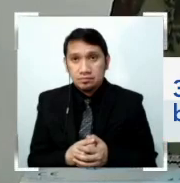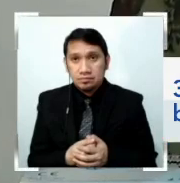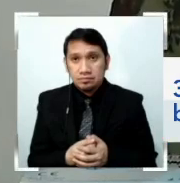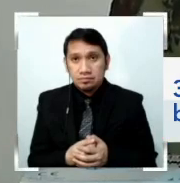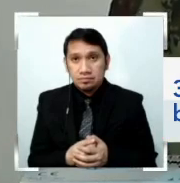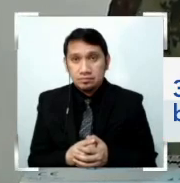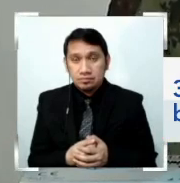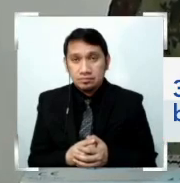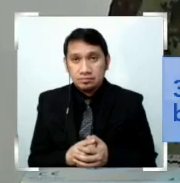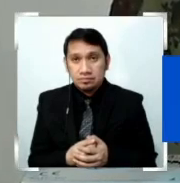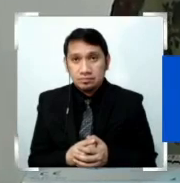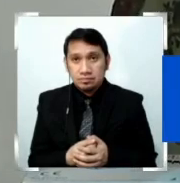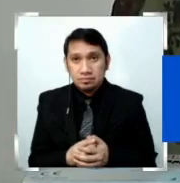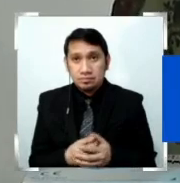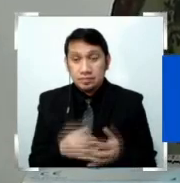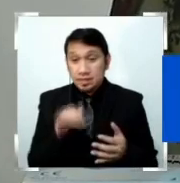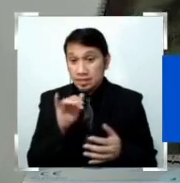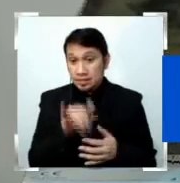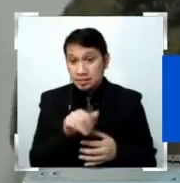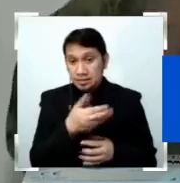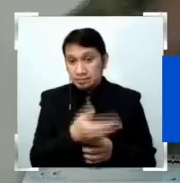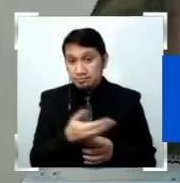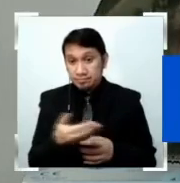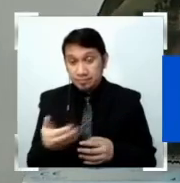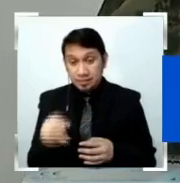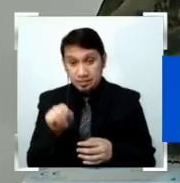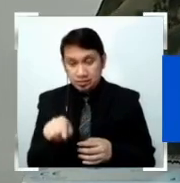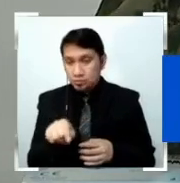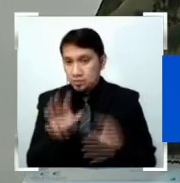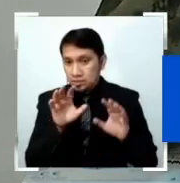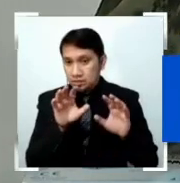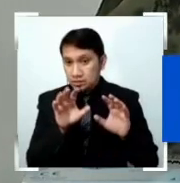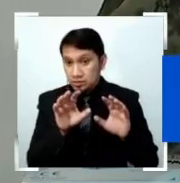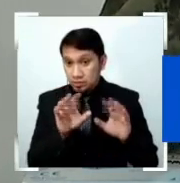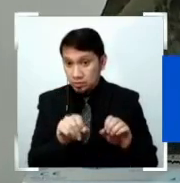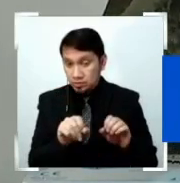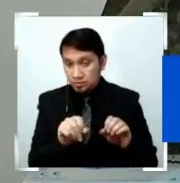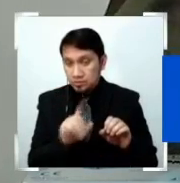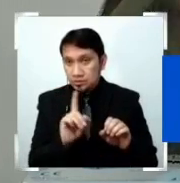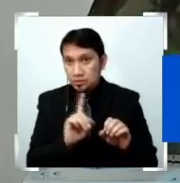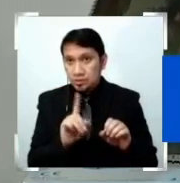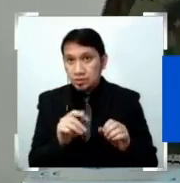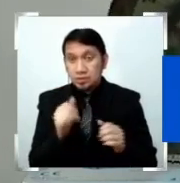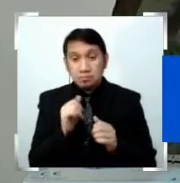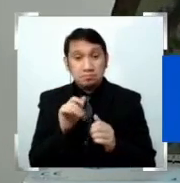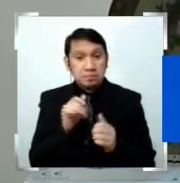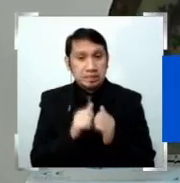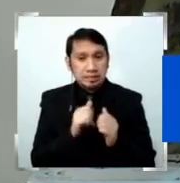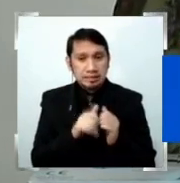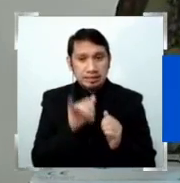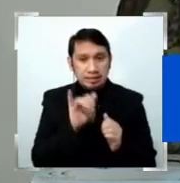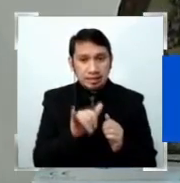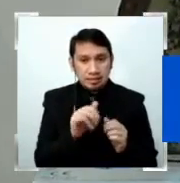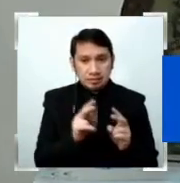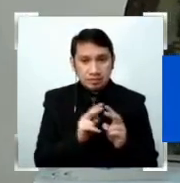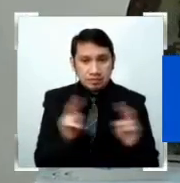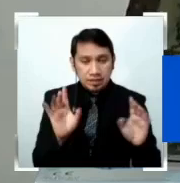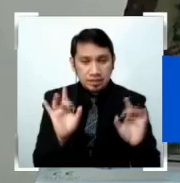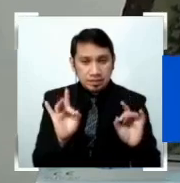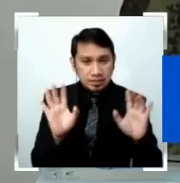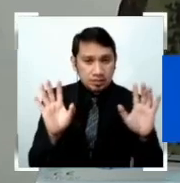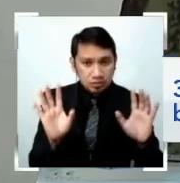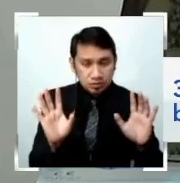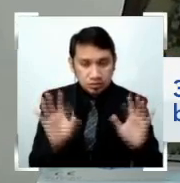The amount of explosives seized from the suspect is massive enough to reach a danger range of